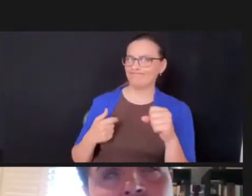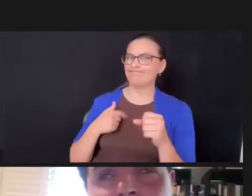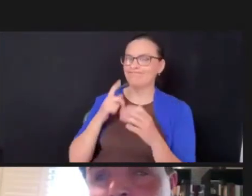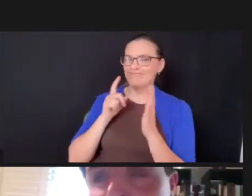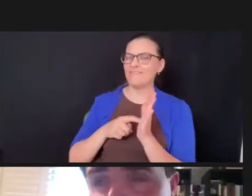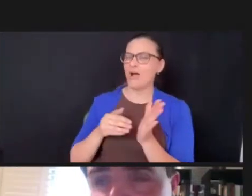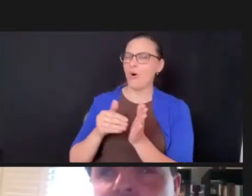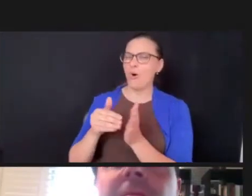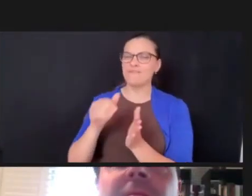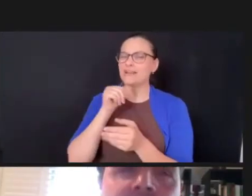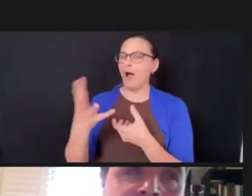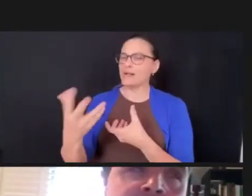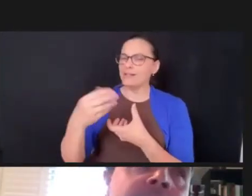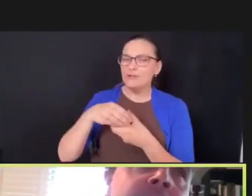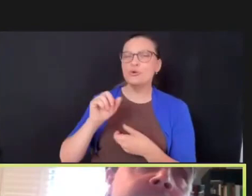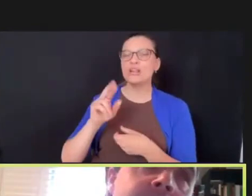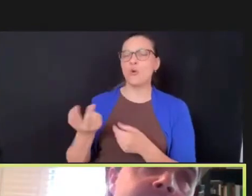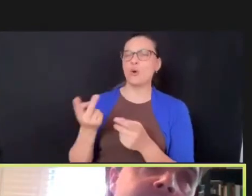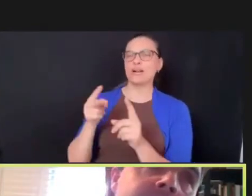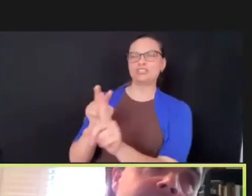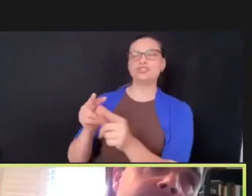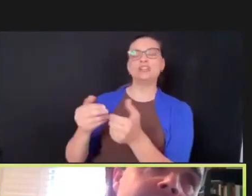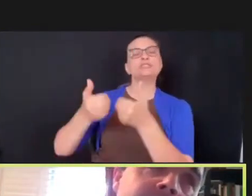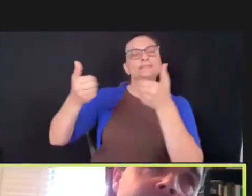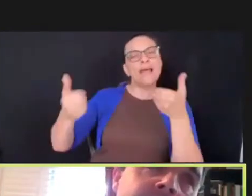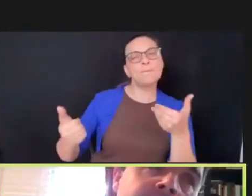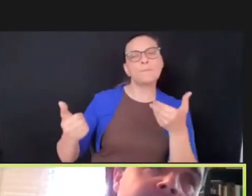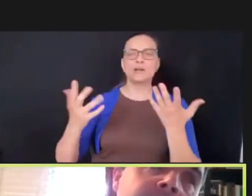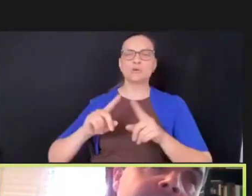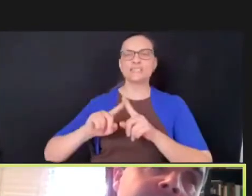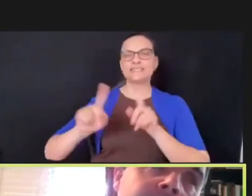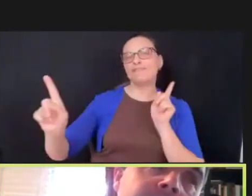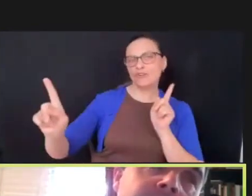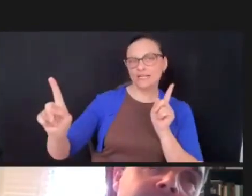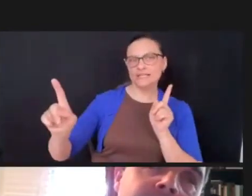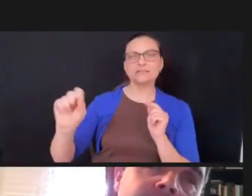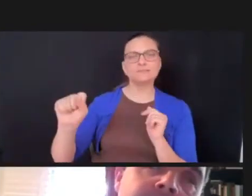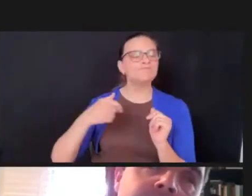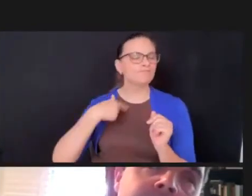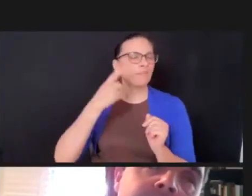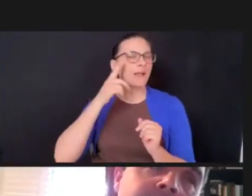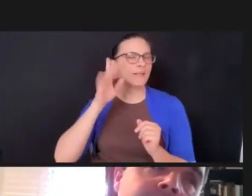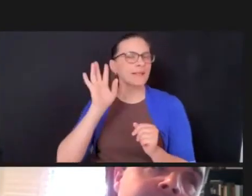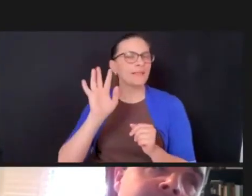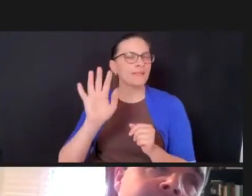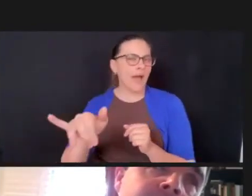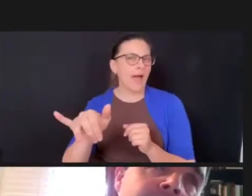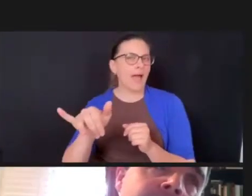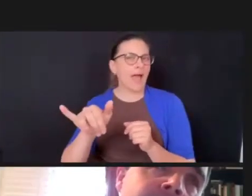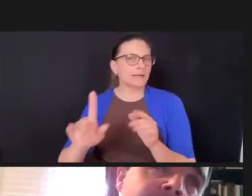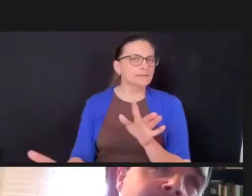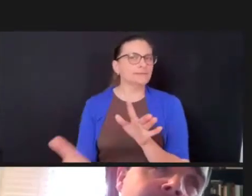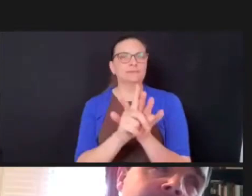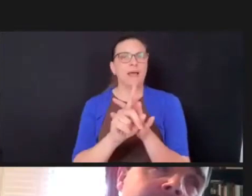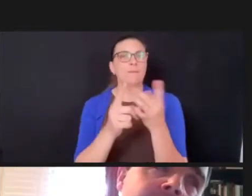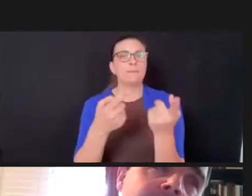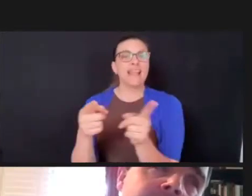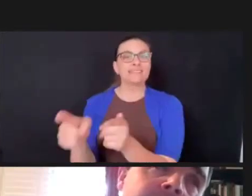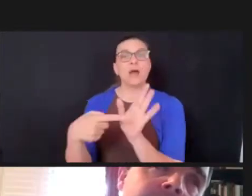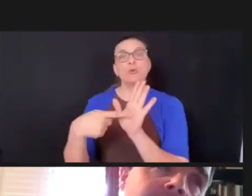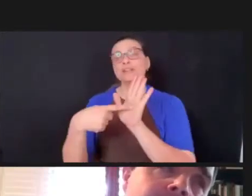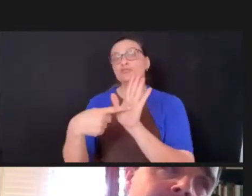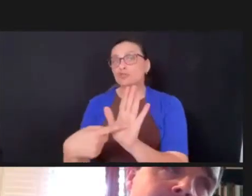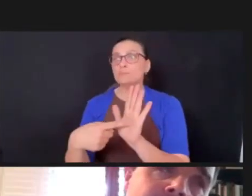of separate or different. Mhm. And I think that plays out in terms of